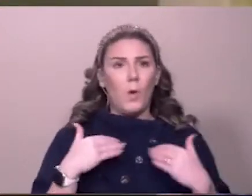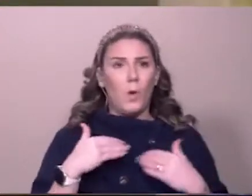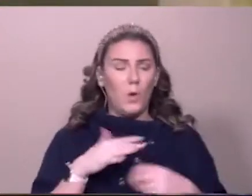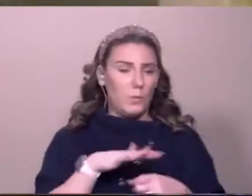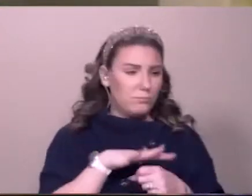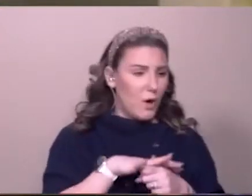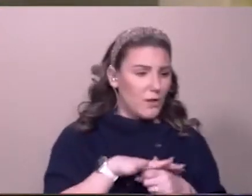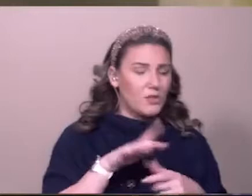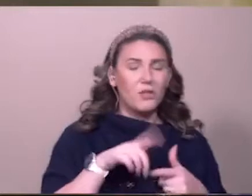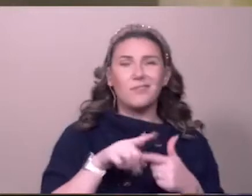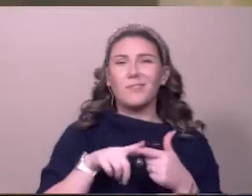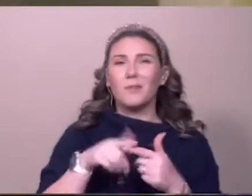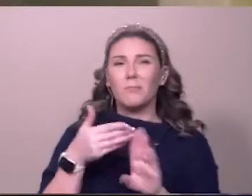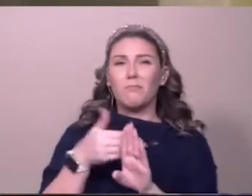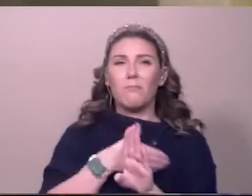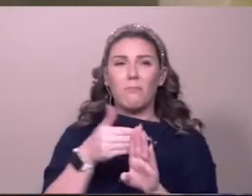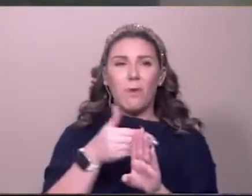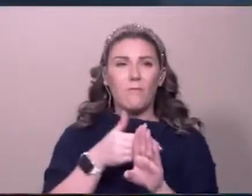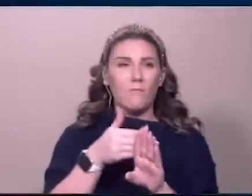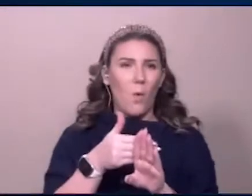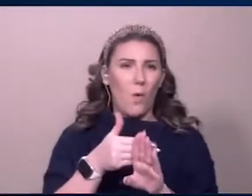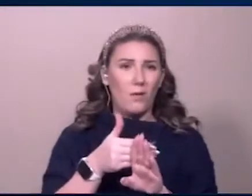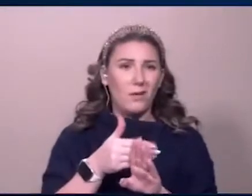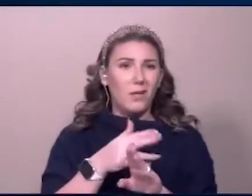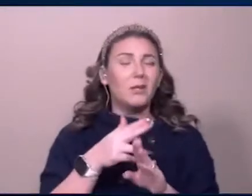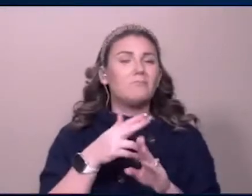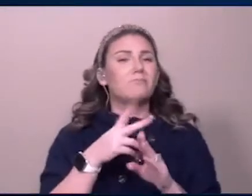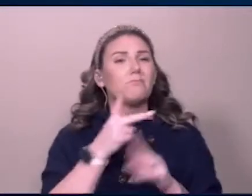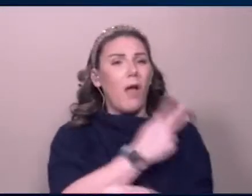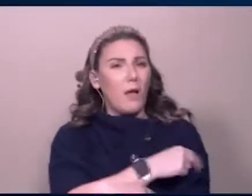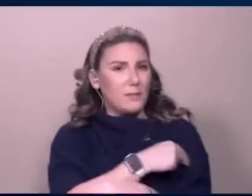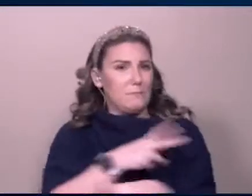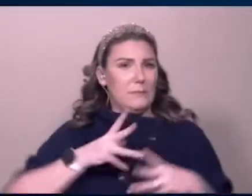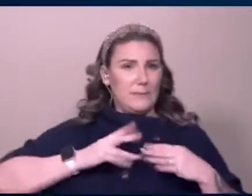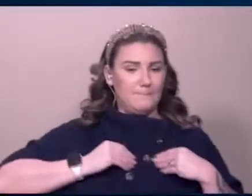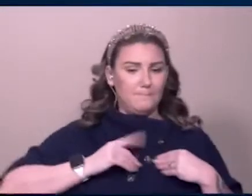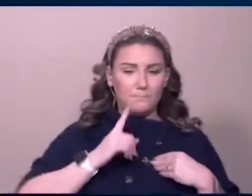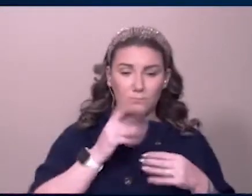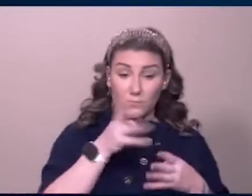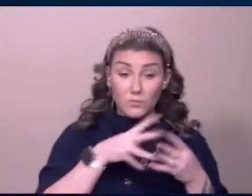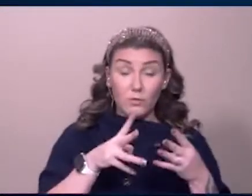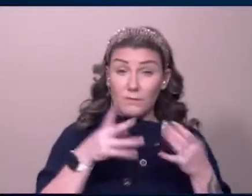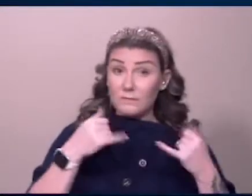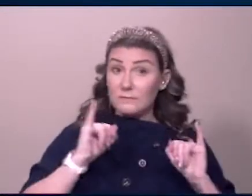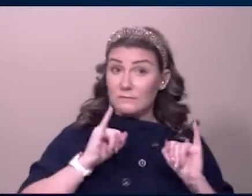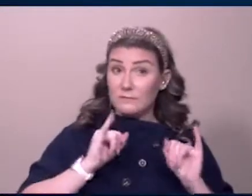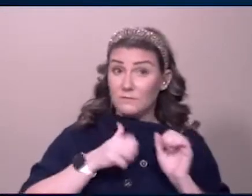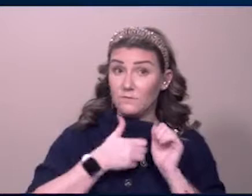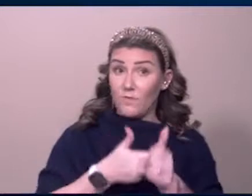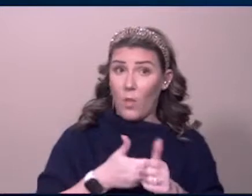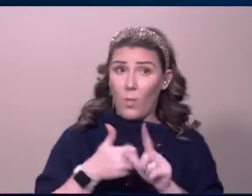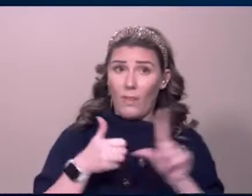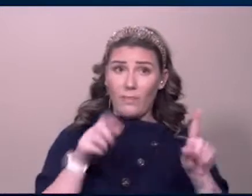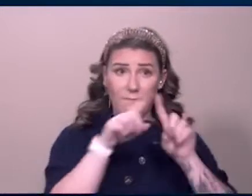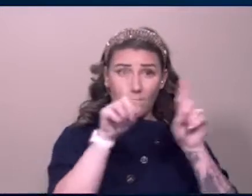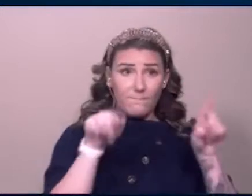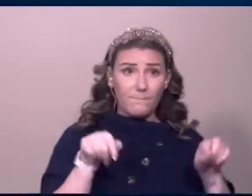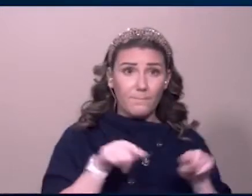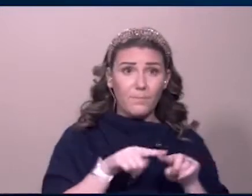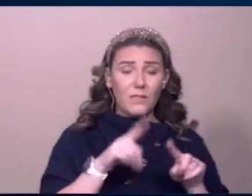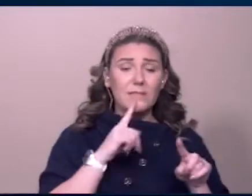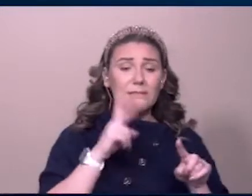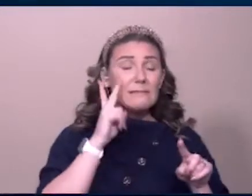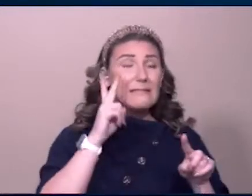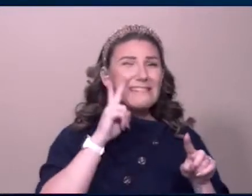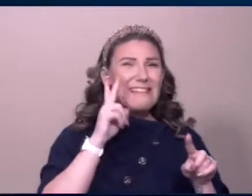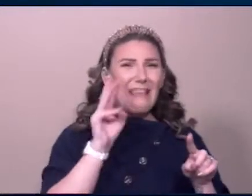receiving facilities. But if you put up the graphic this morning, we're still following the trend on the left. We see the slope is